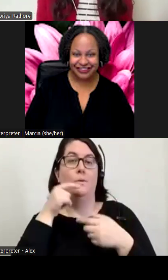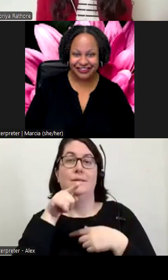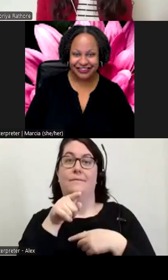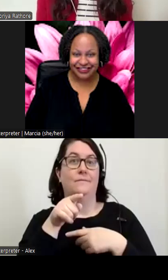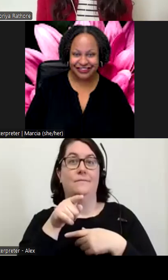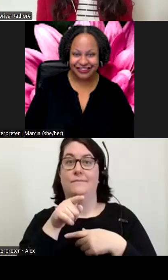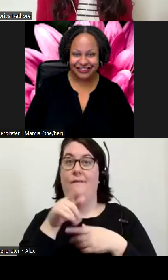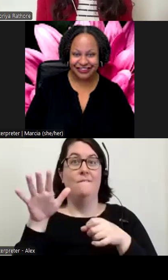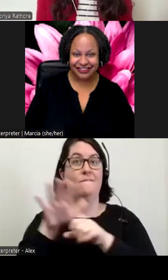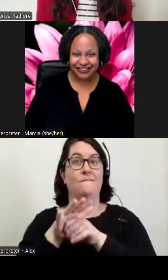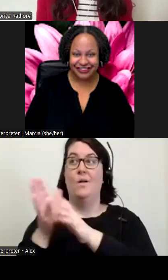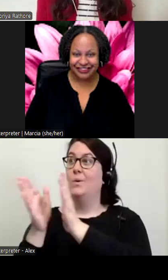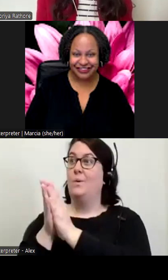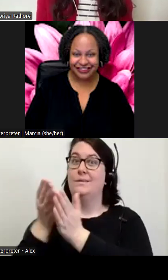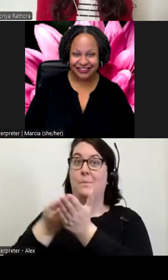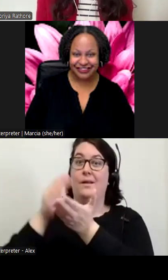receive the full amount that you've requested.